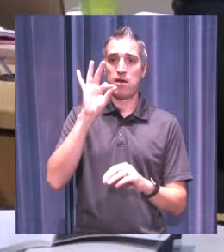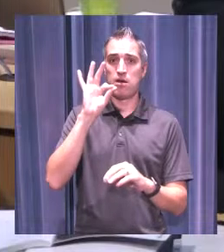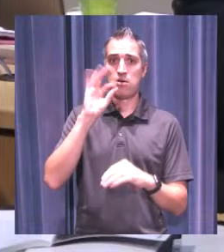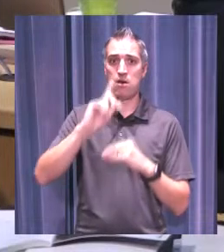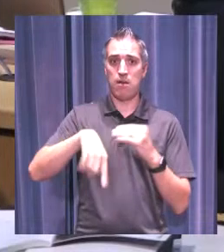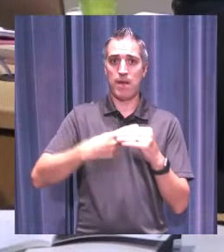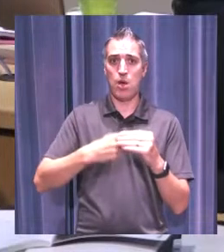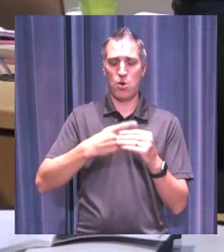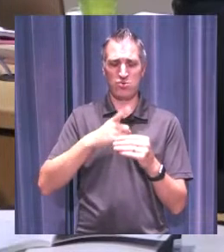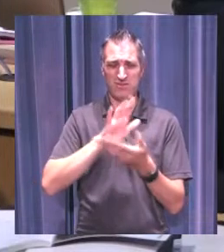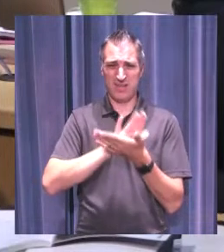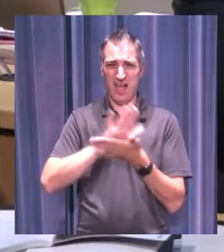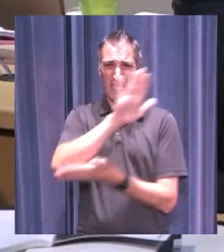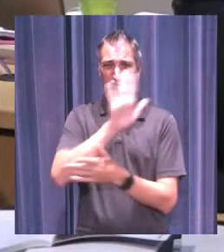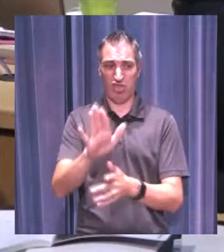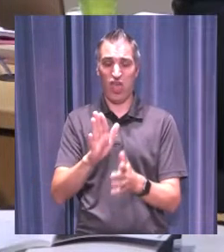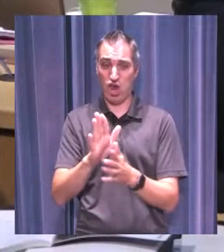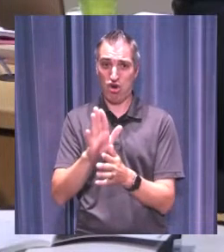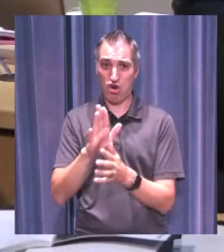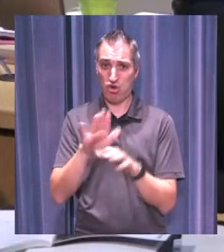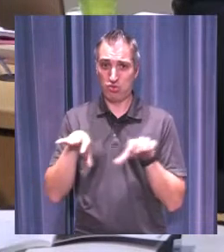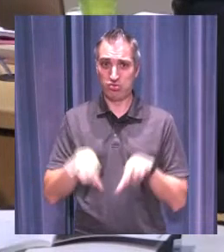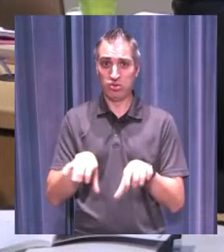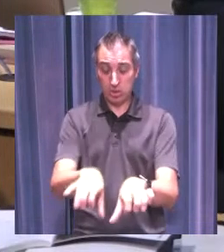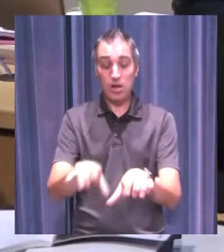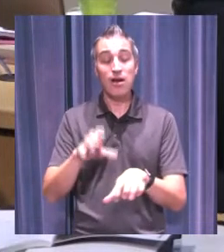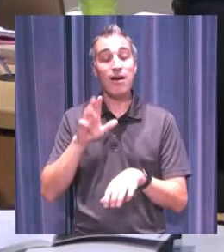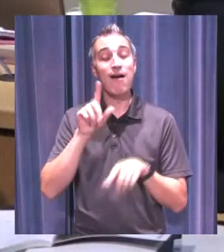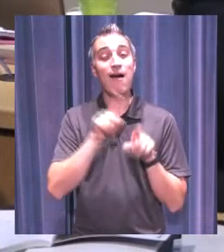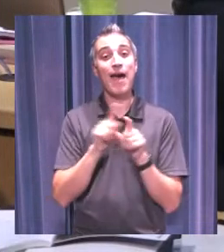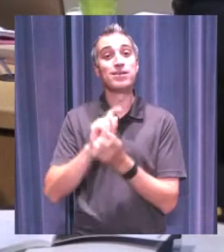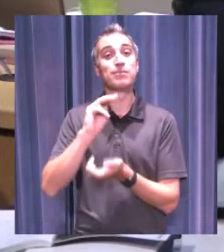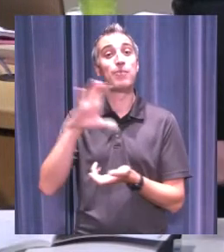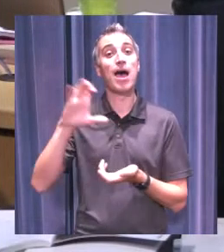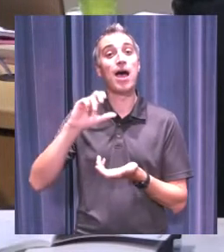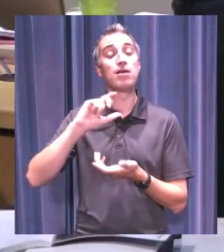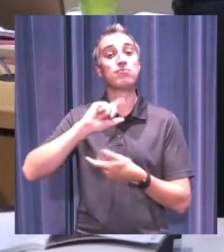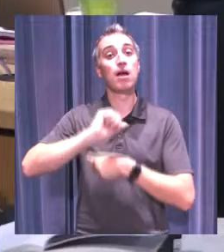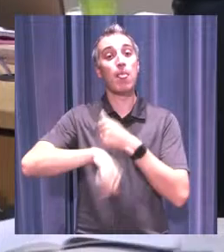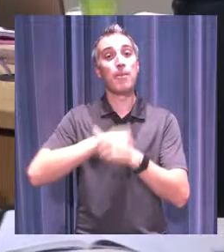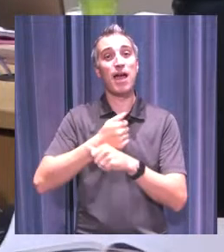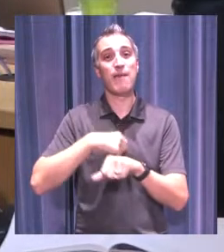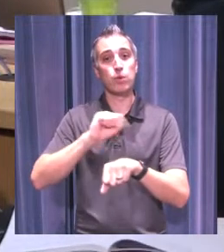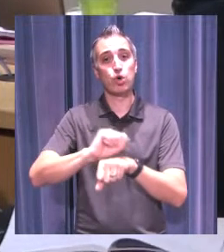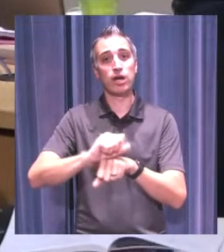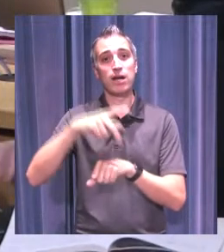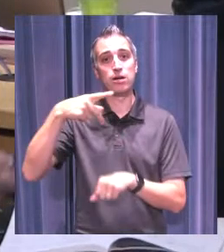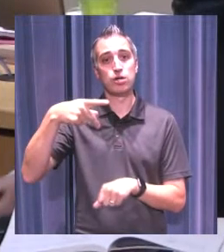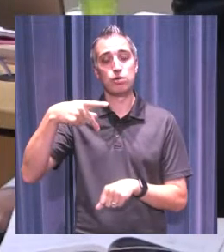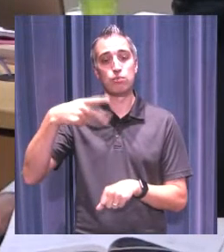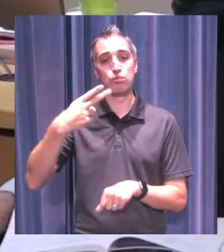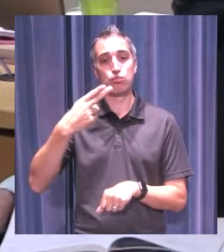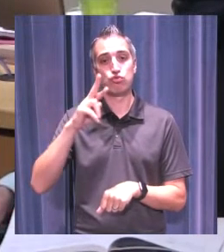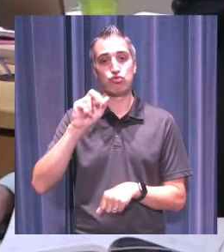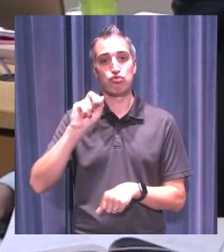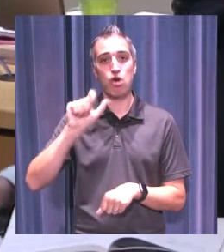the college is going. As a Mott College alumni, I had the distinct privilege of working at Prawl Education Center during